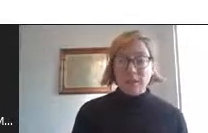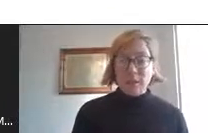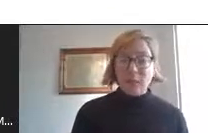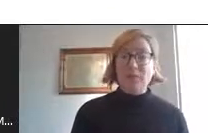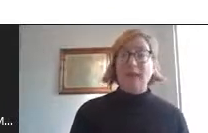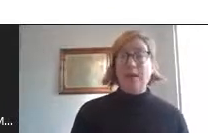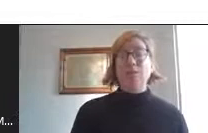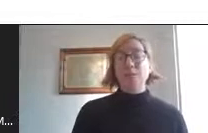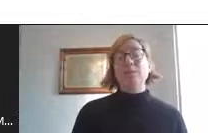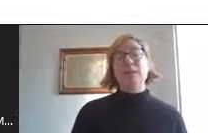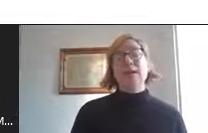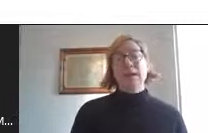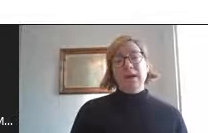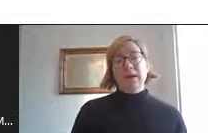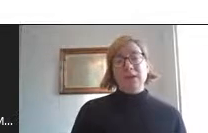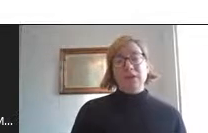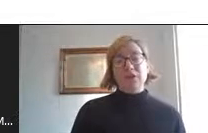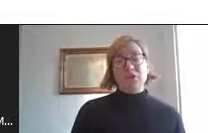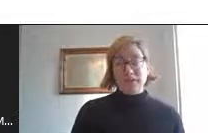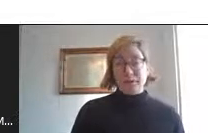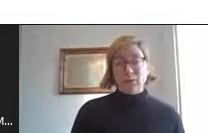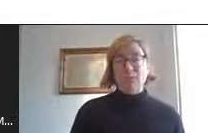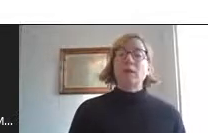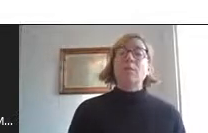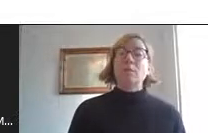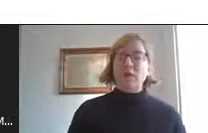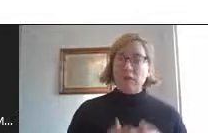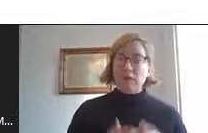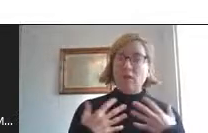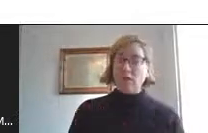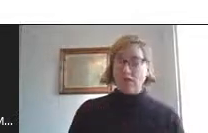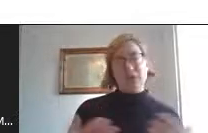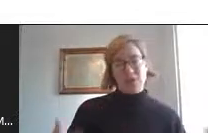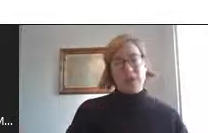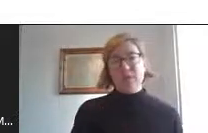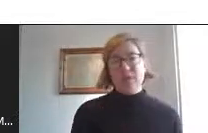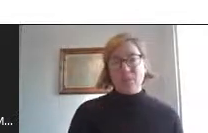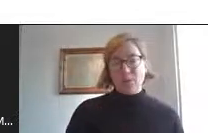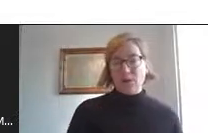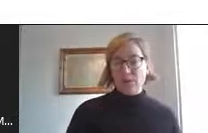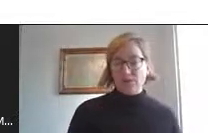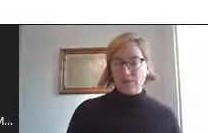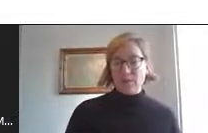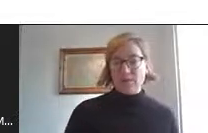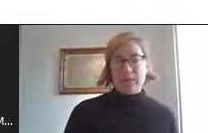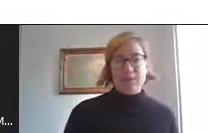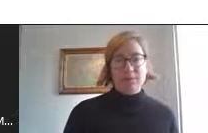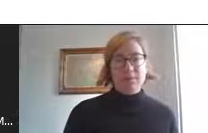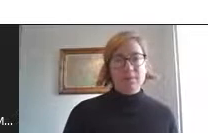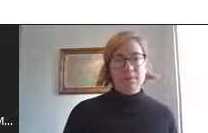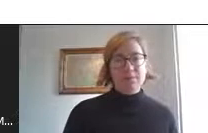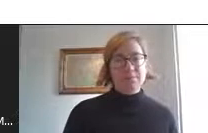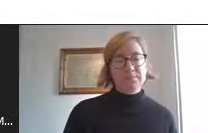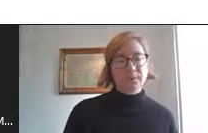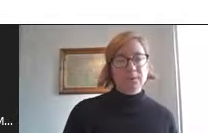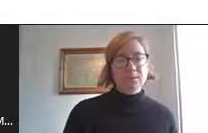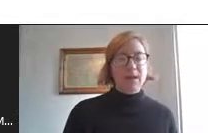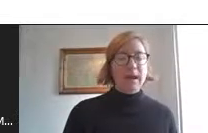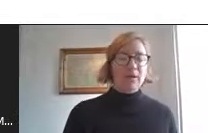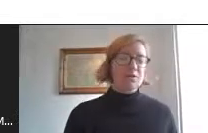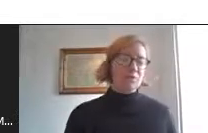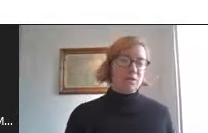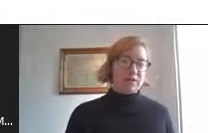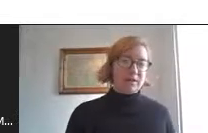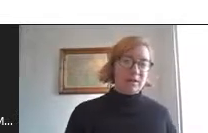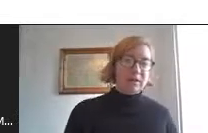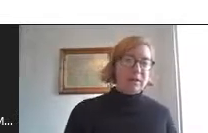you understand them and you're going to help them in a kind of gentle but encouraging way to kind of work through their fears.